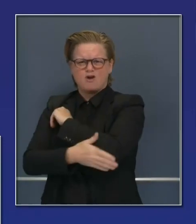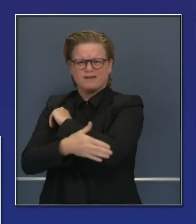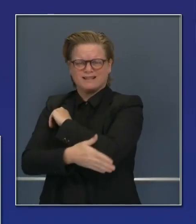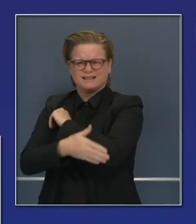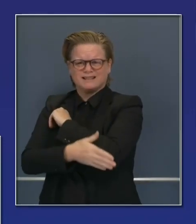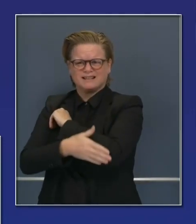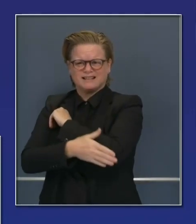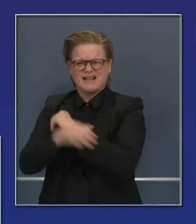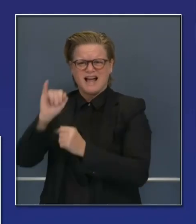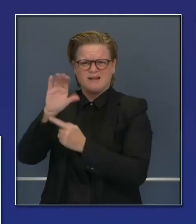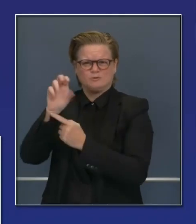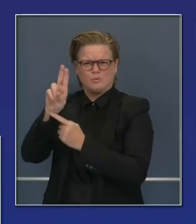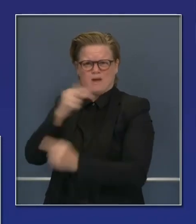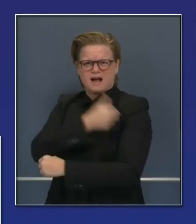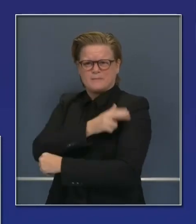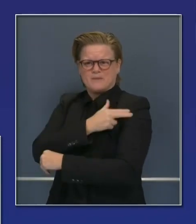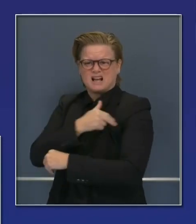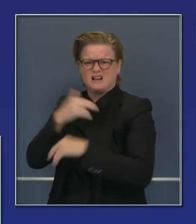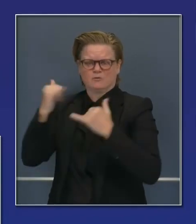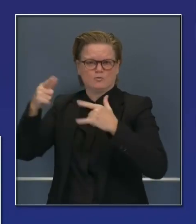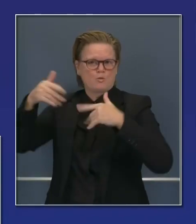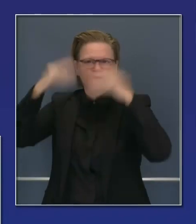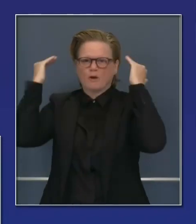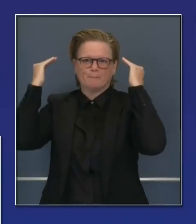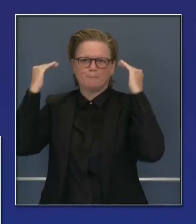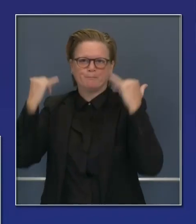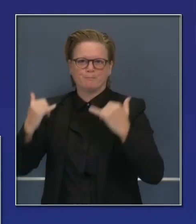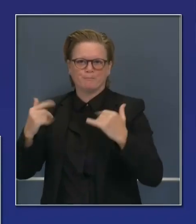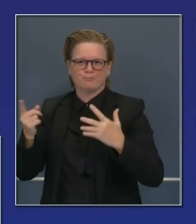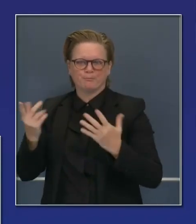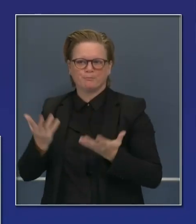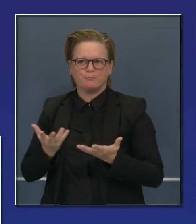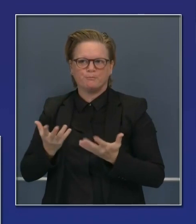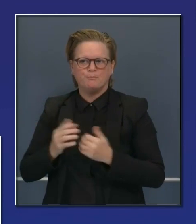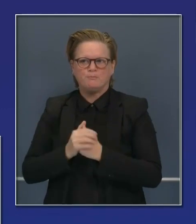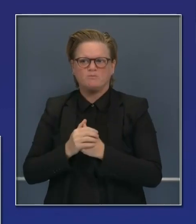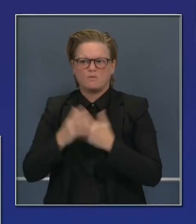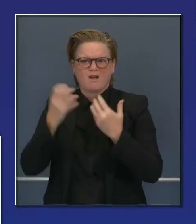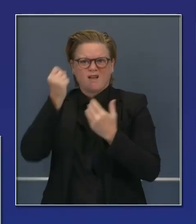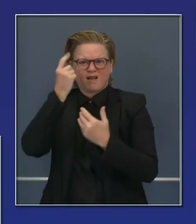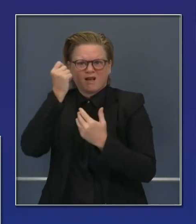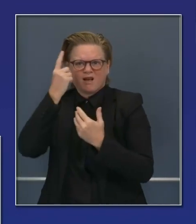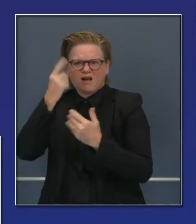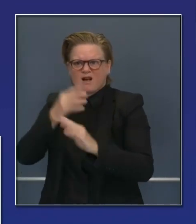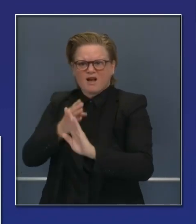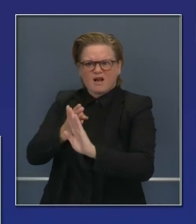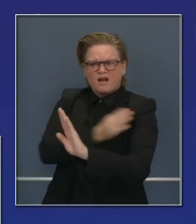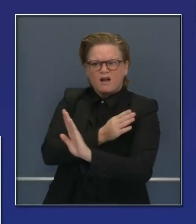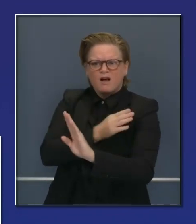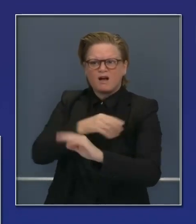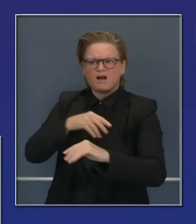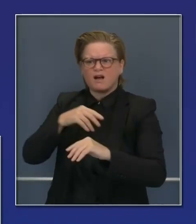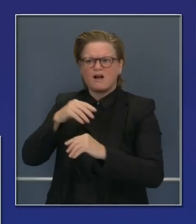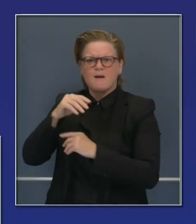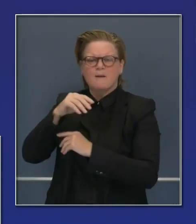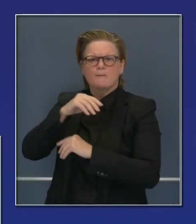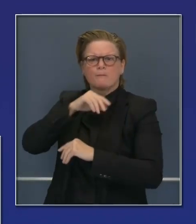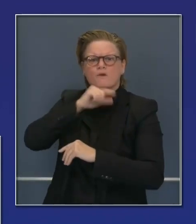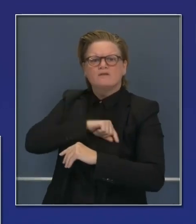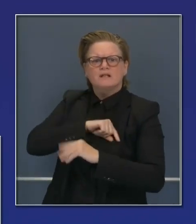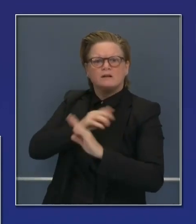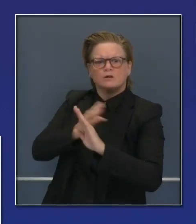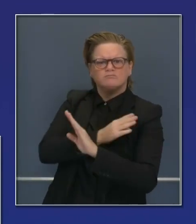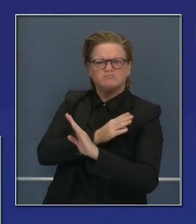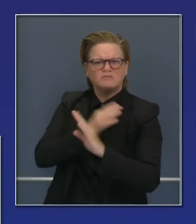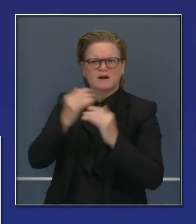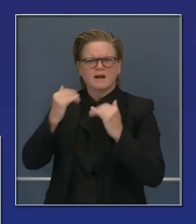had pre-planned strategies for mutual aid in surge capacity. Again, it's all part of a regional